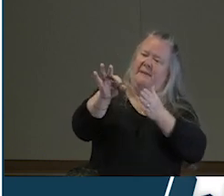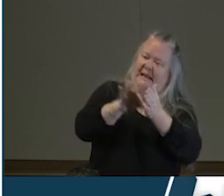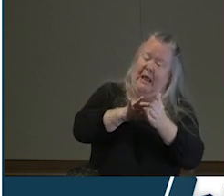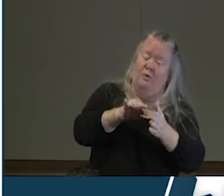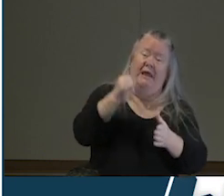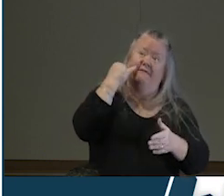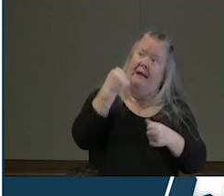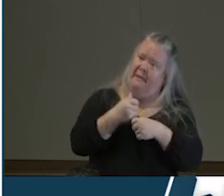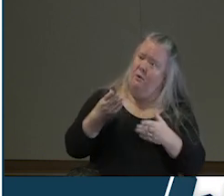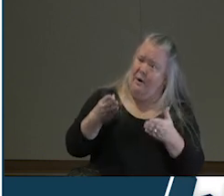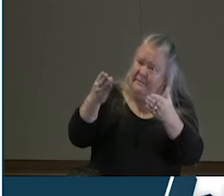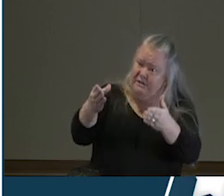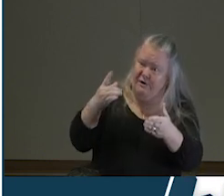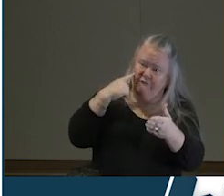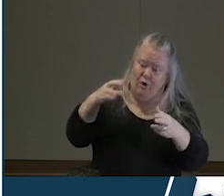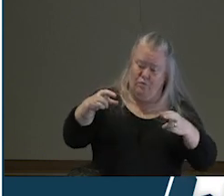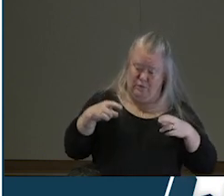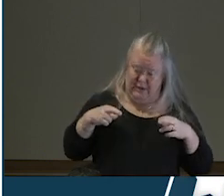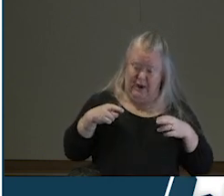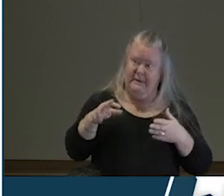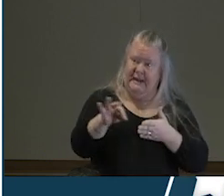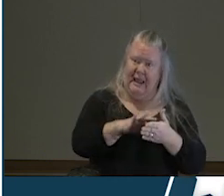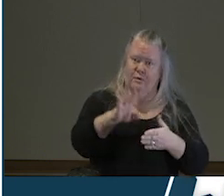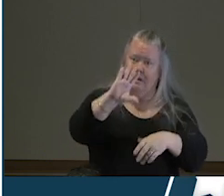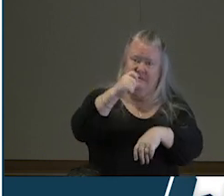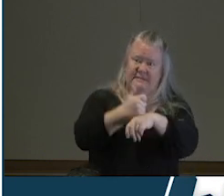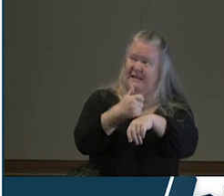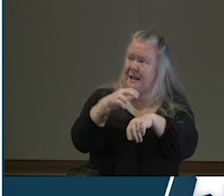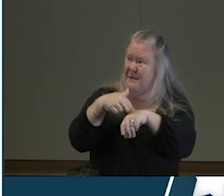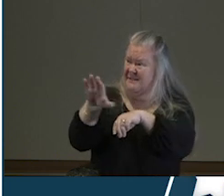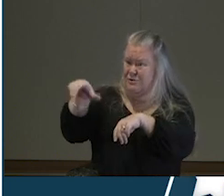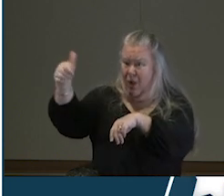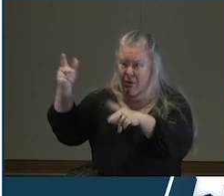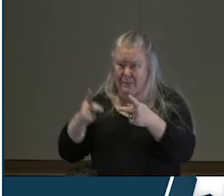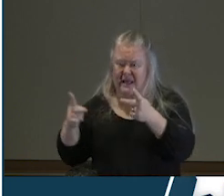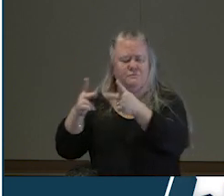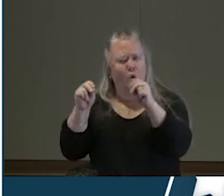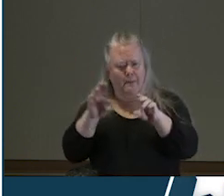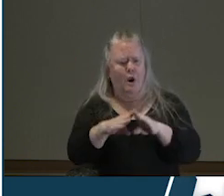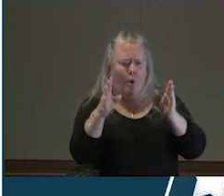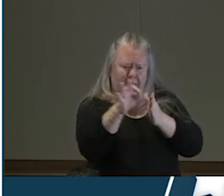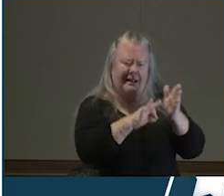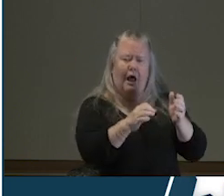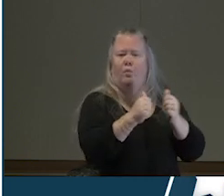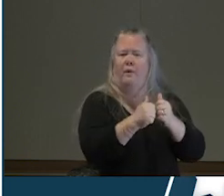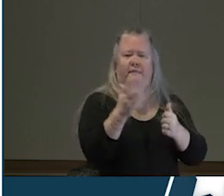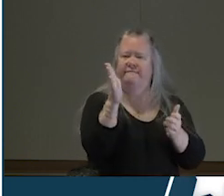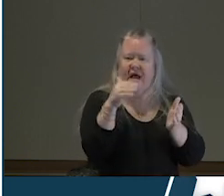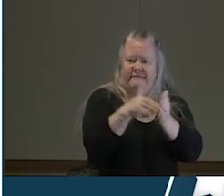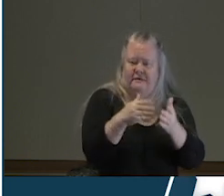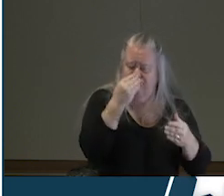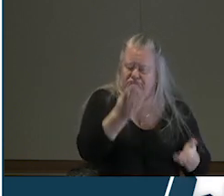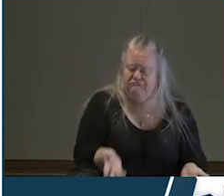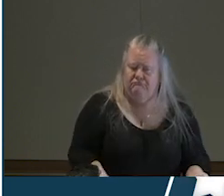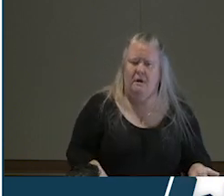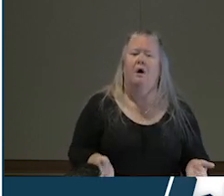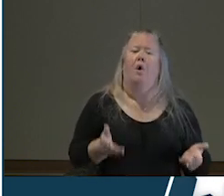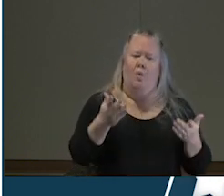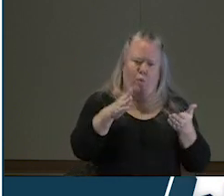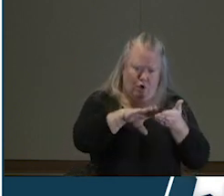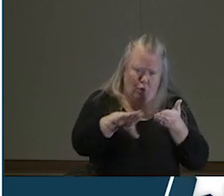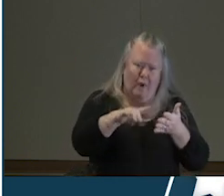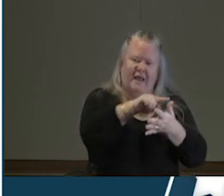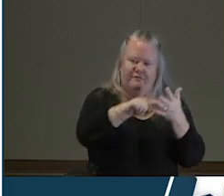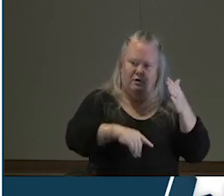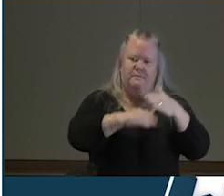If I made that recommendation for the retirement account, I'm not sending you elsewhere to do it. I'm going to open that account, even if it's with $5,000, right? We're going to waive